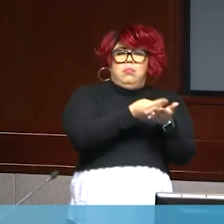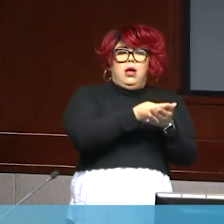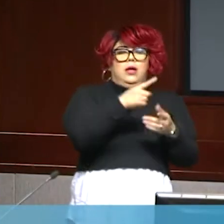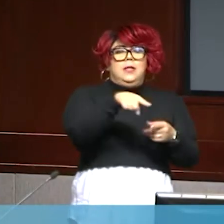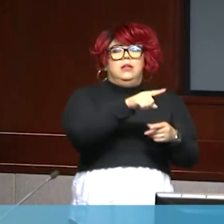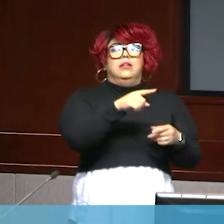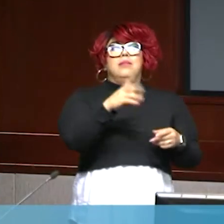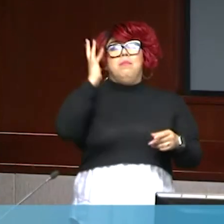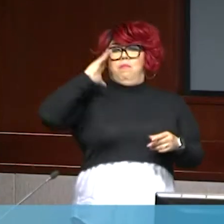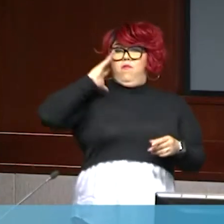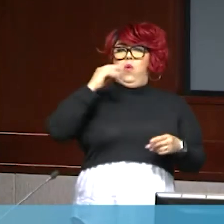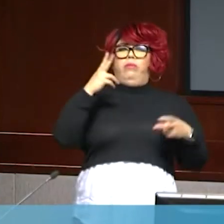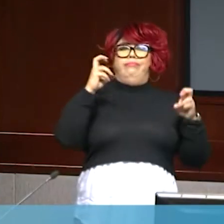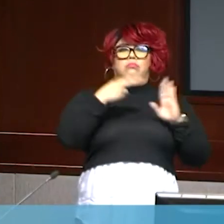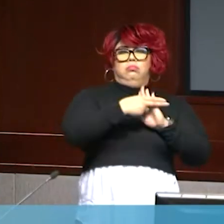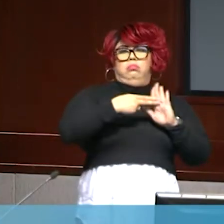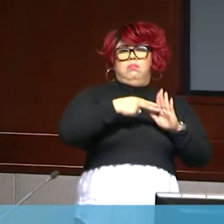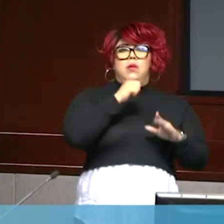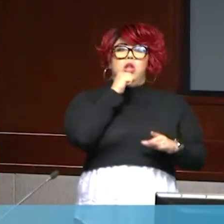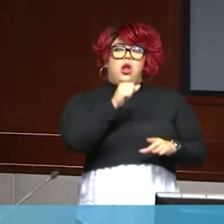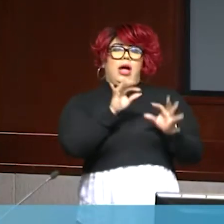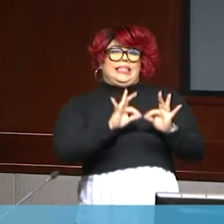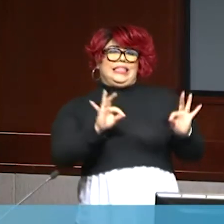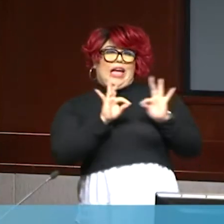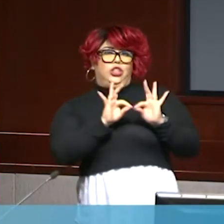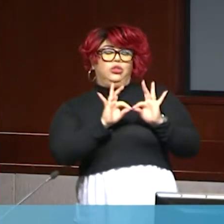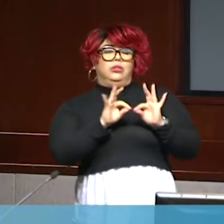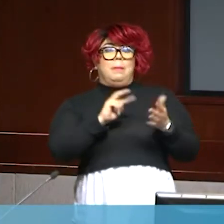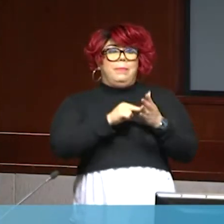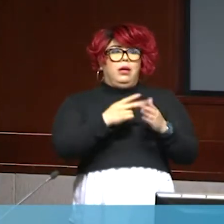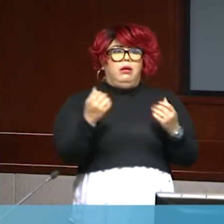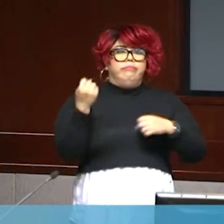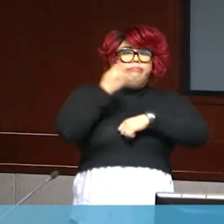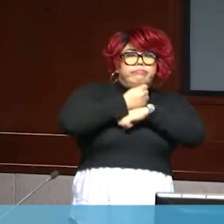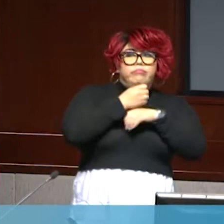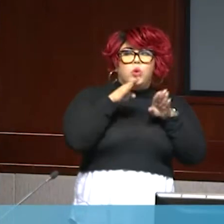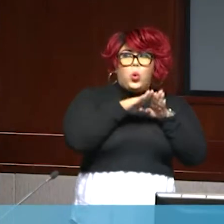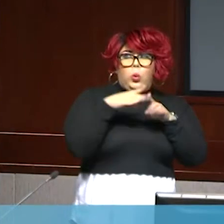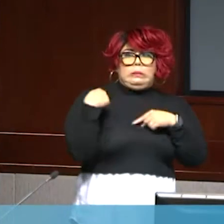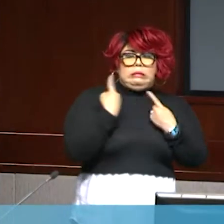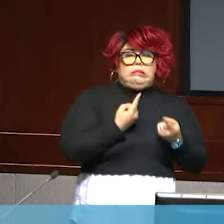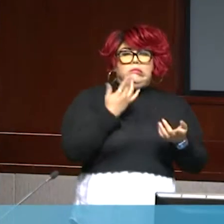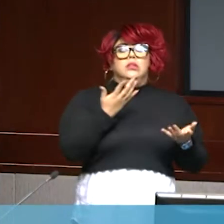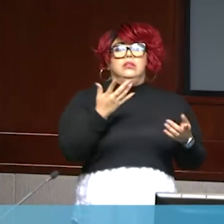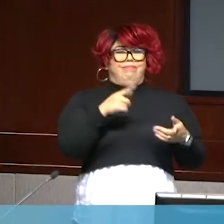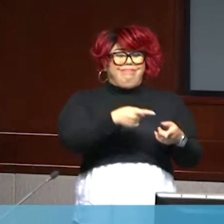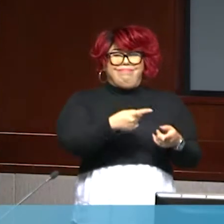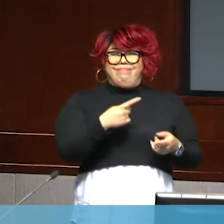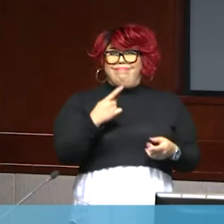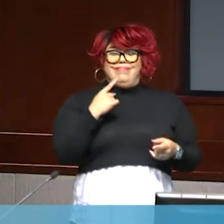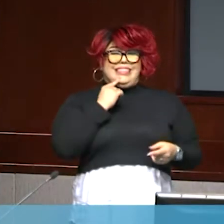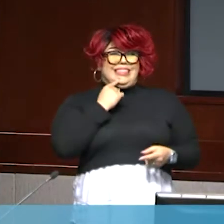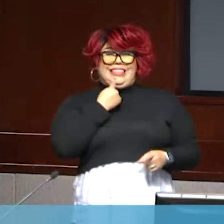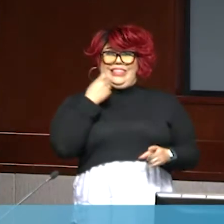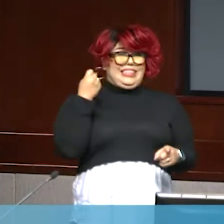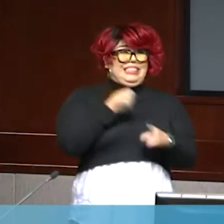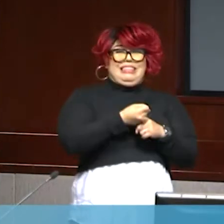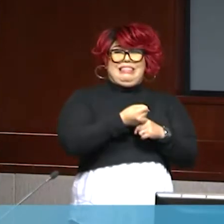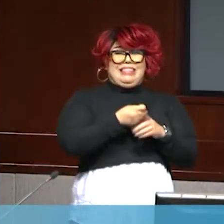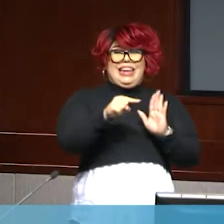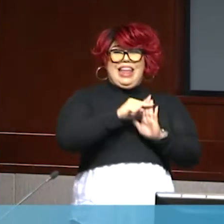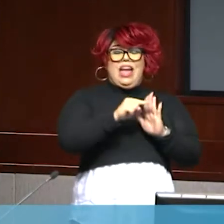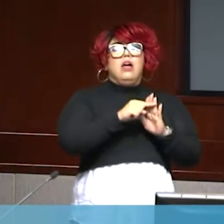as non-essential by the governor, that have been severely impacted through this endeavor, this COVID